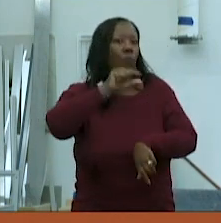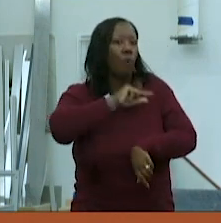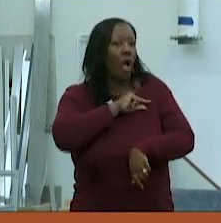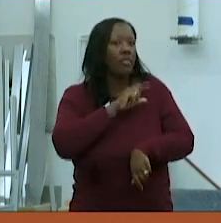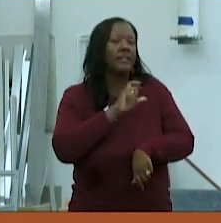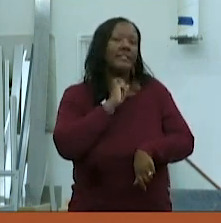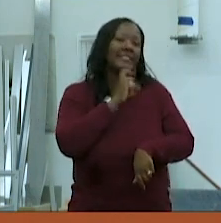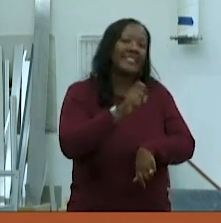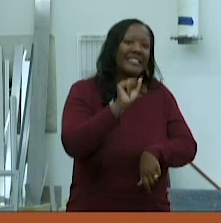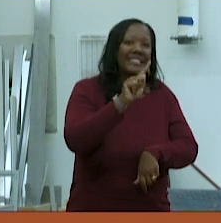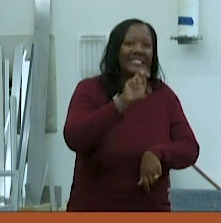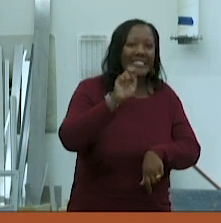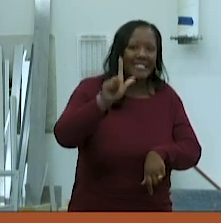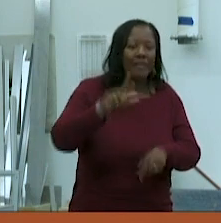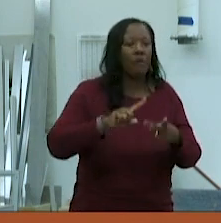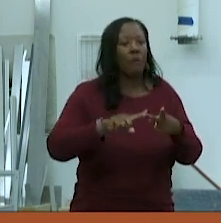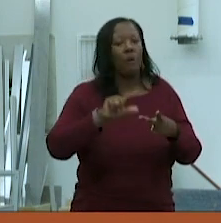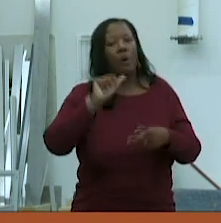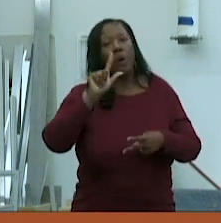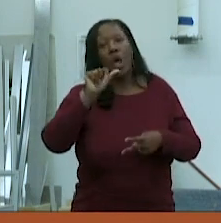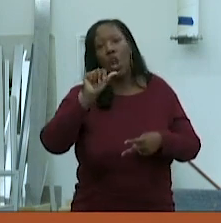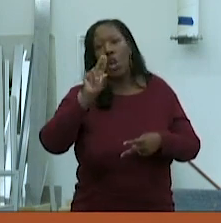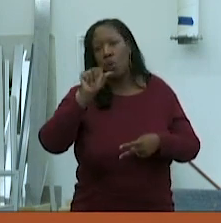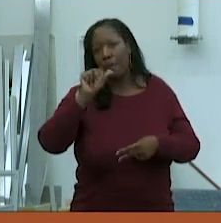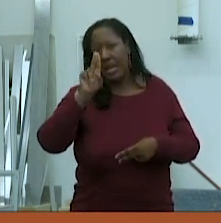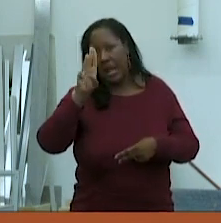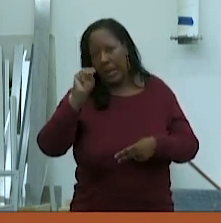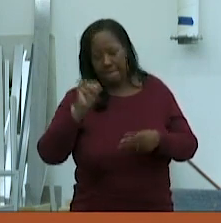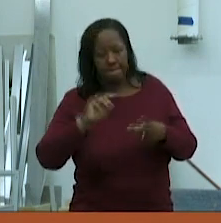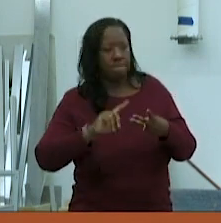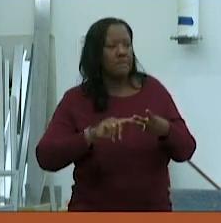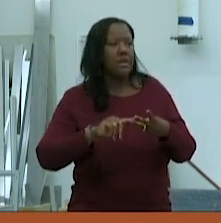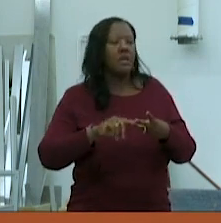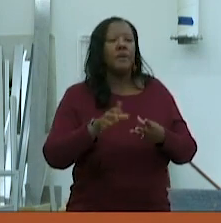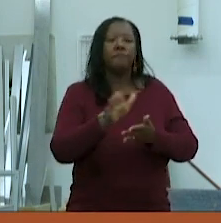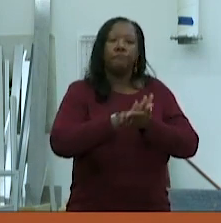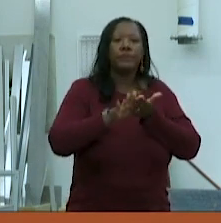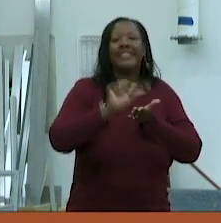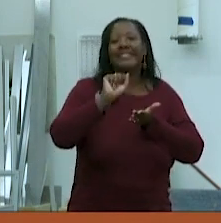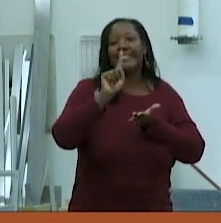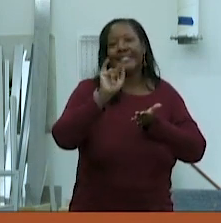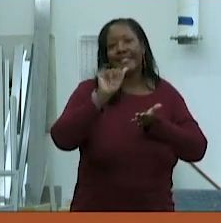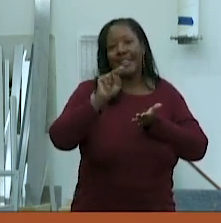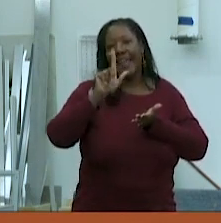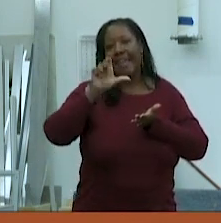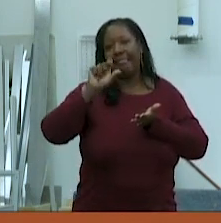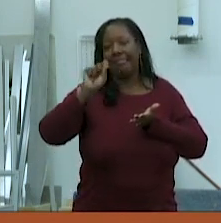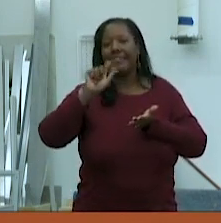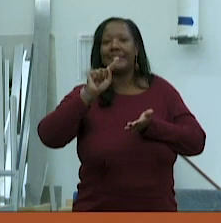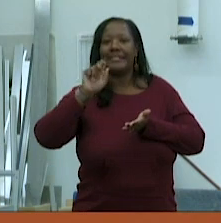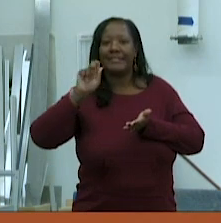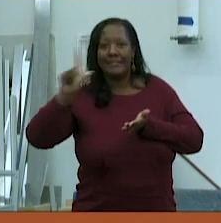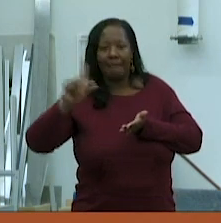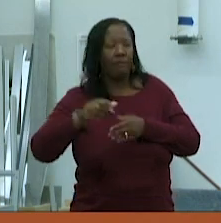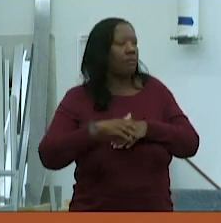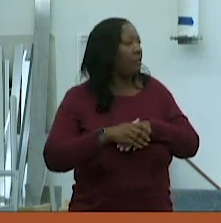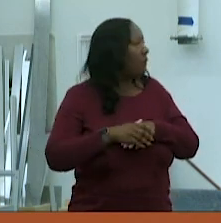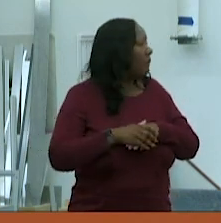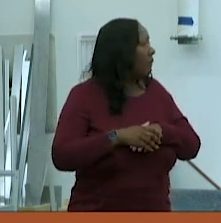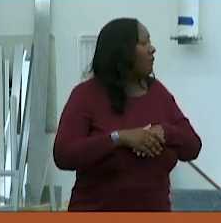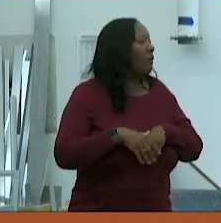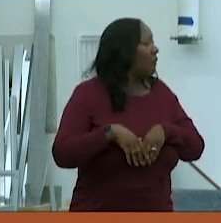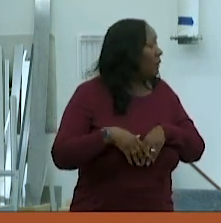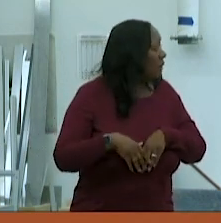steel, aluminum, stainless steel often, and high wear plastics like